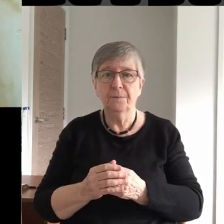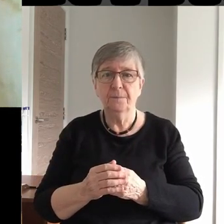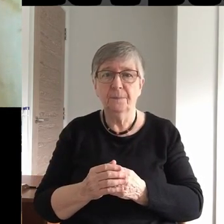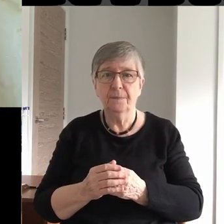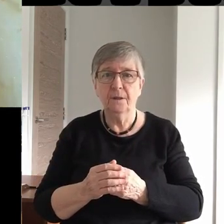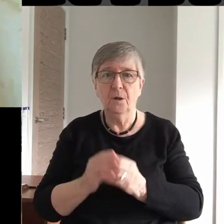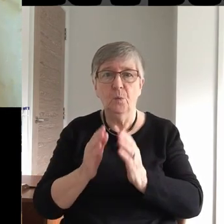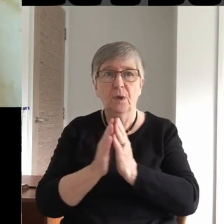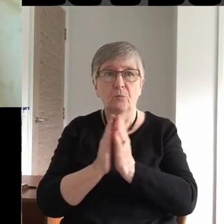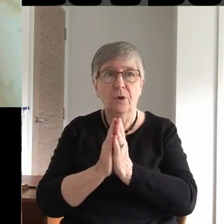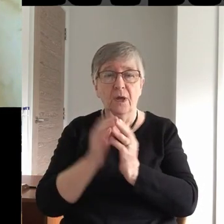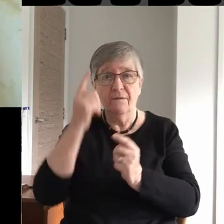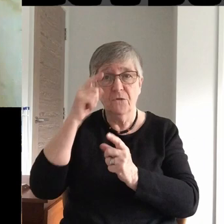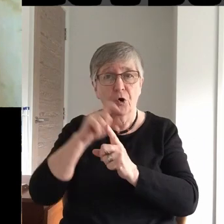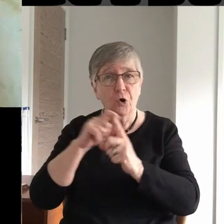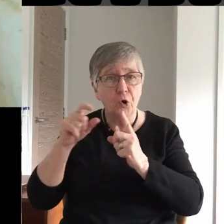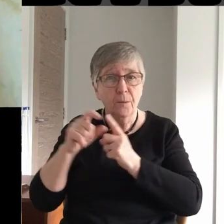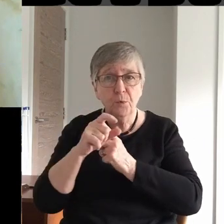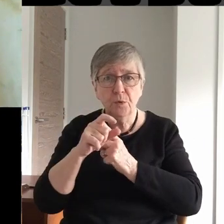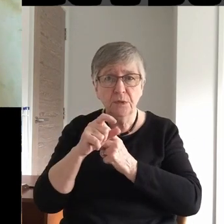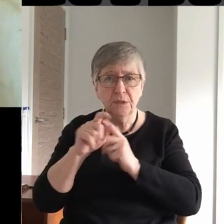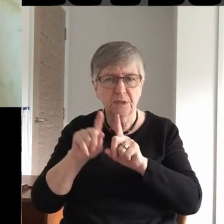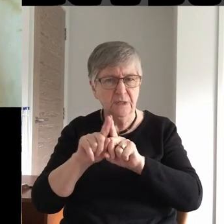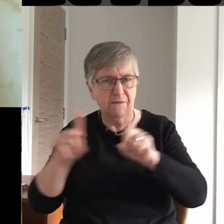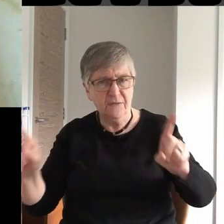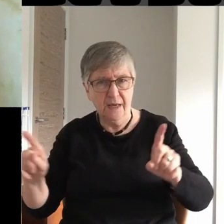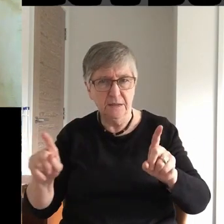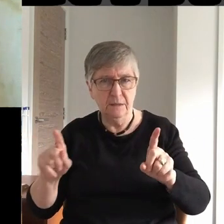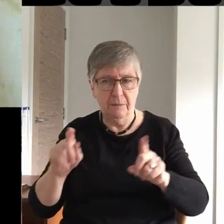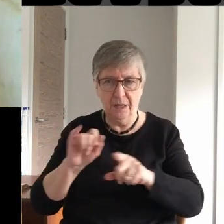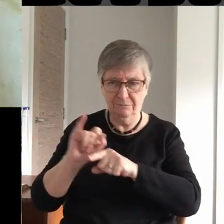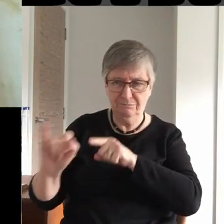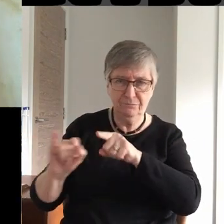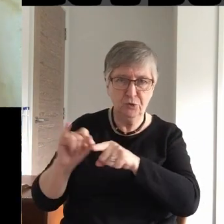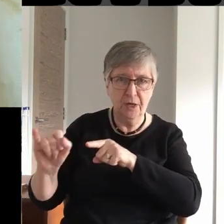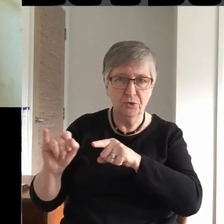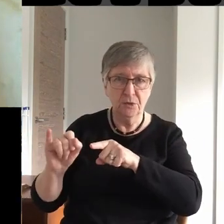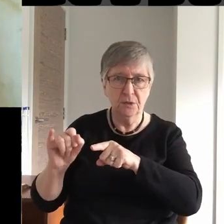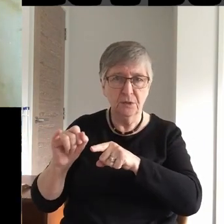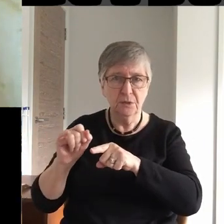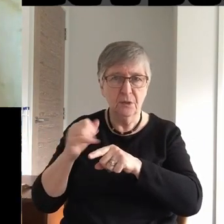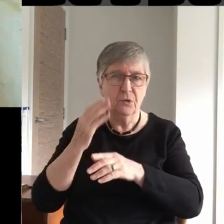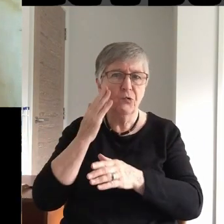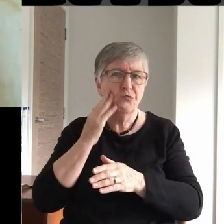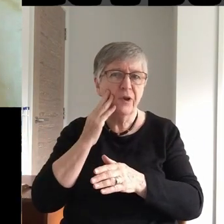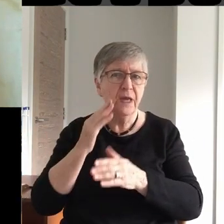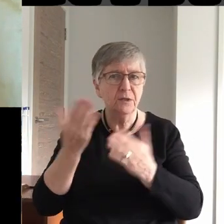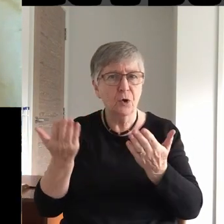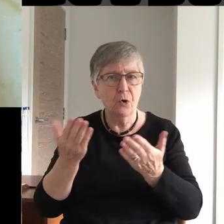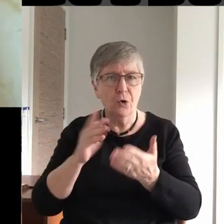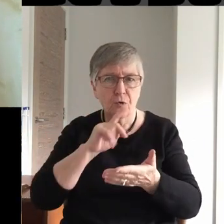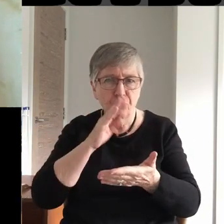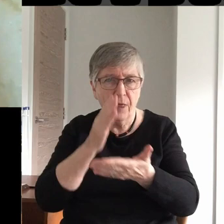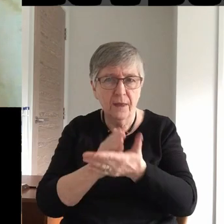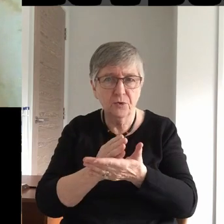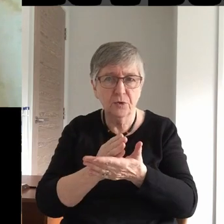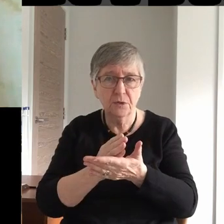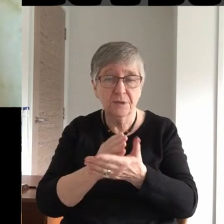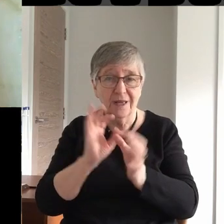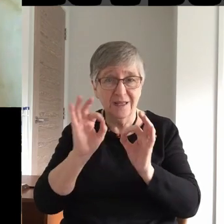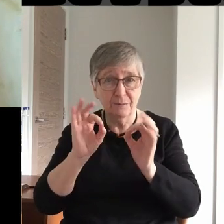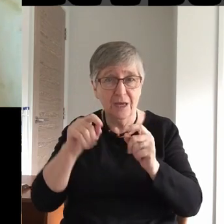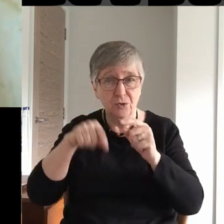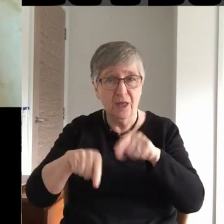We pray for communities divided by prejudice, race or religion, especially at this